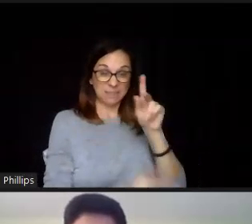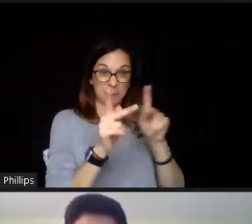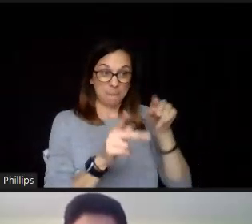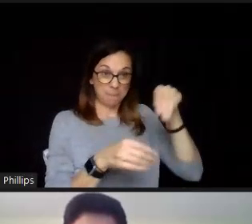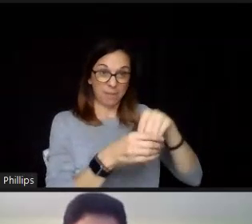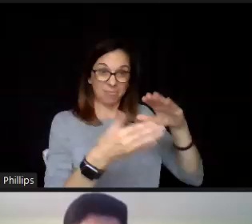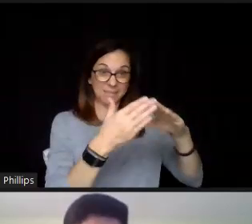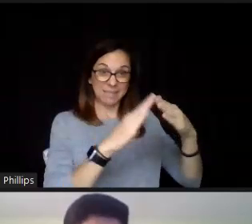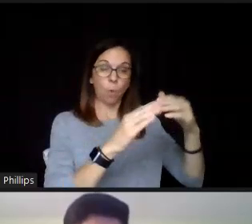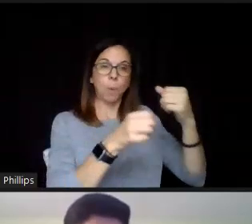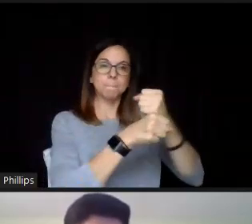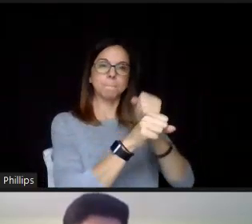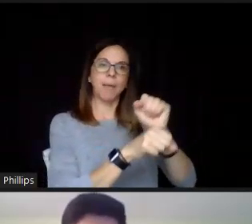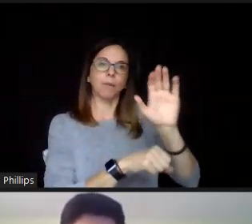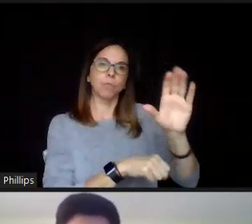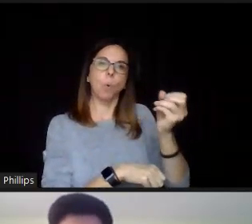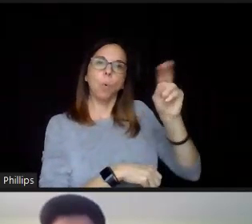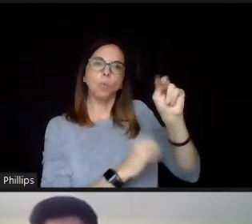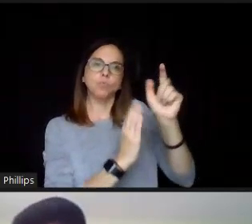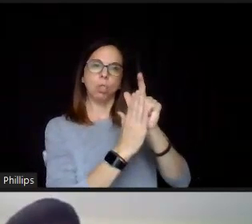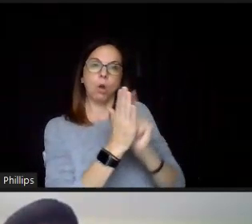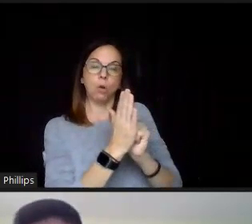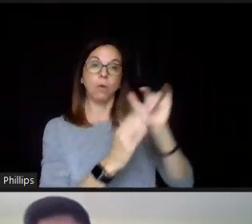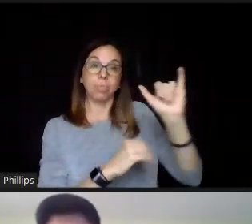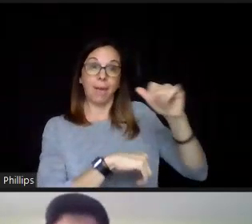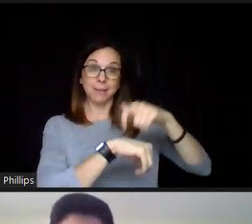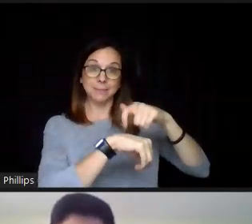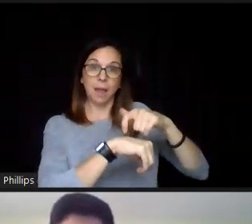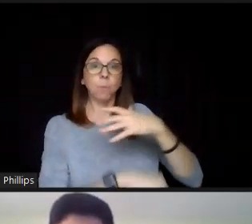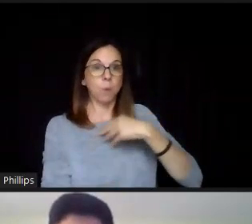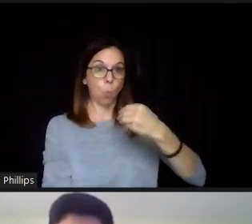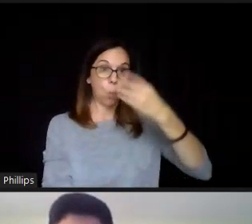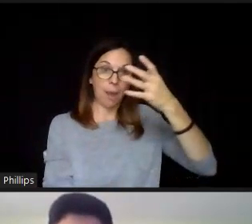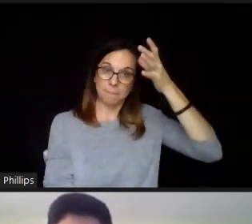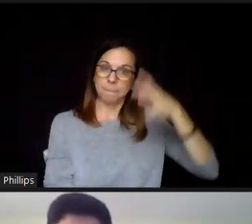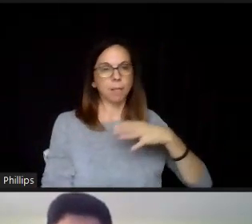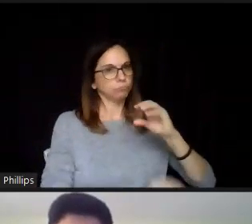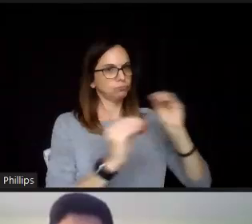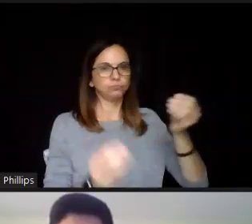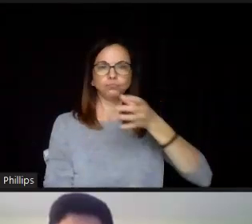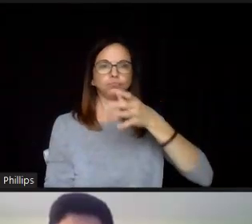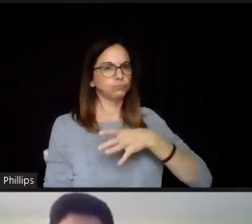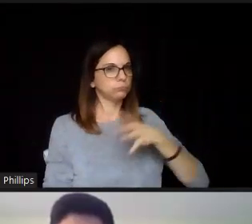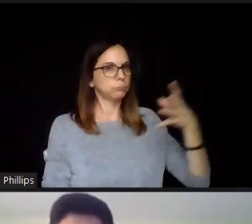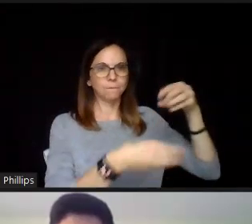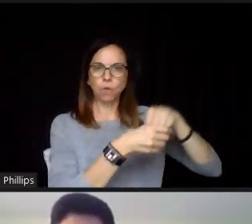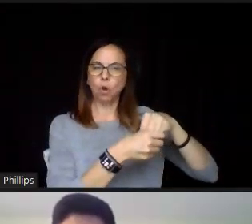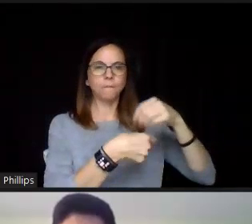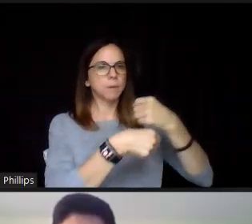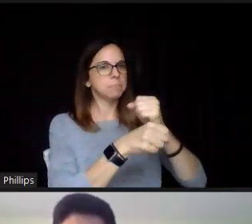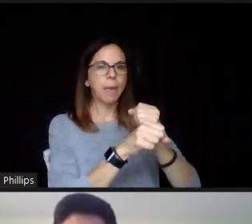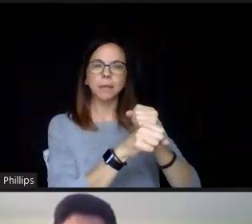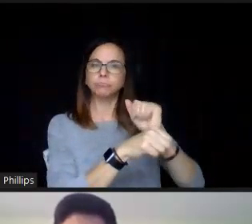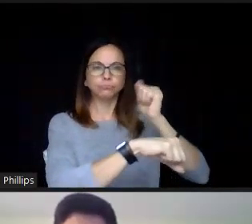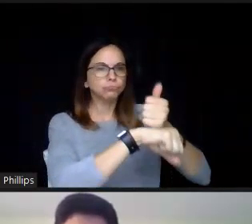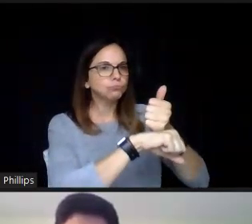laws. And of course, in this time, that would have been white males, right? No women were involved in making laws